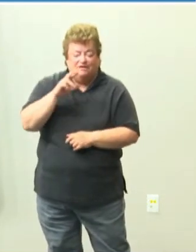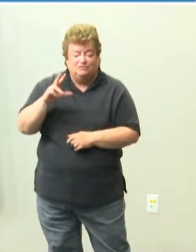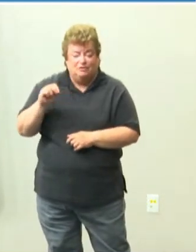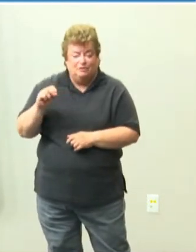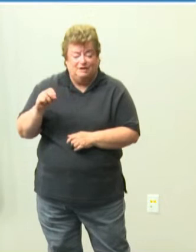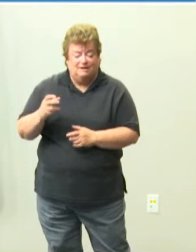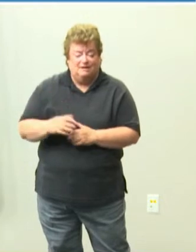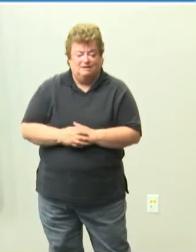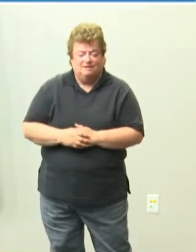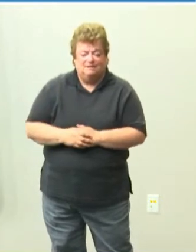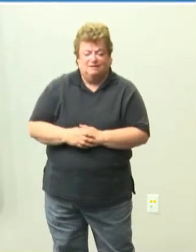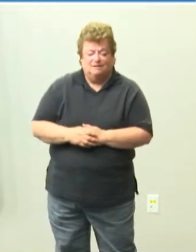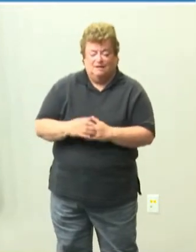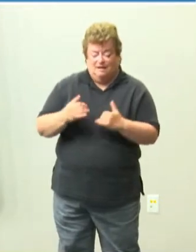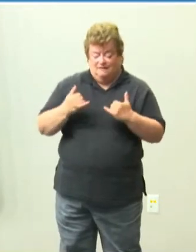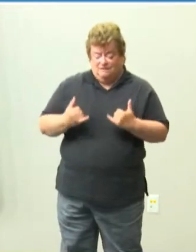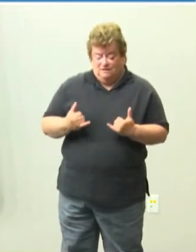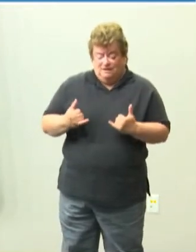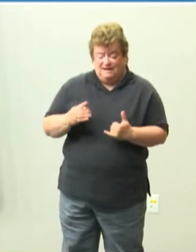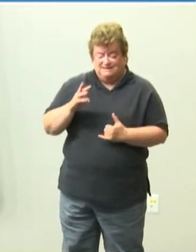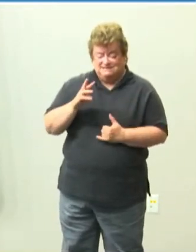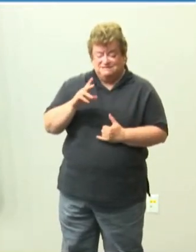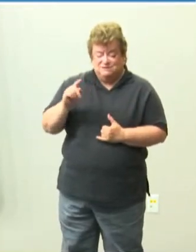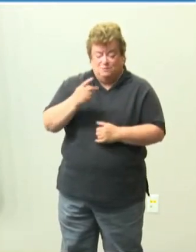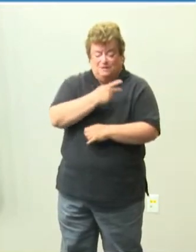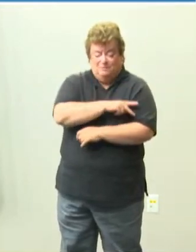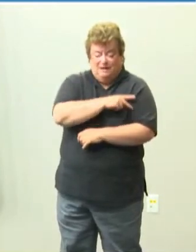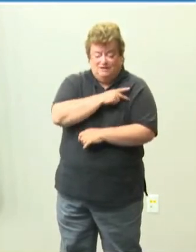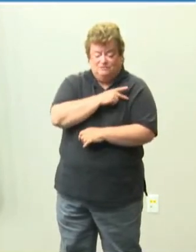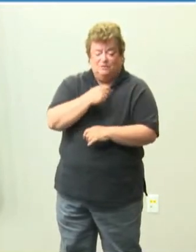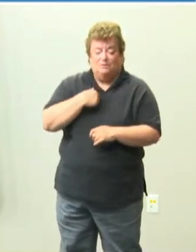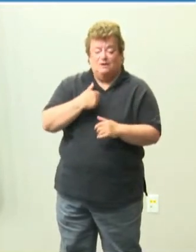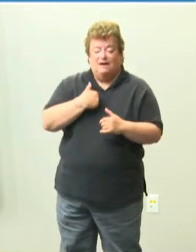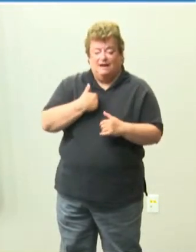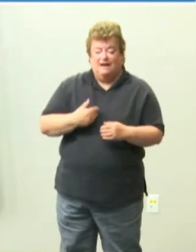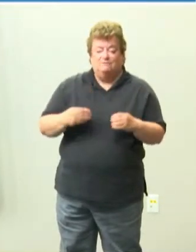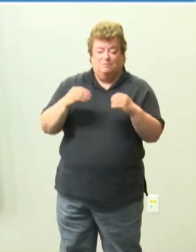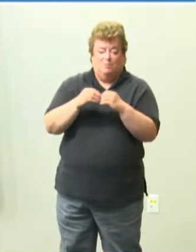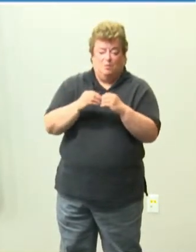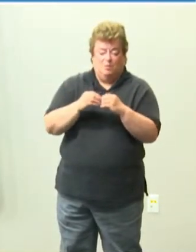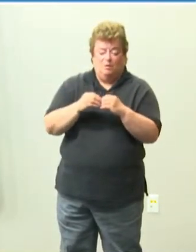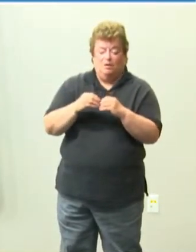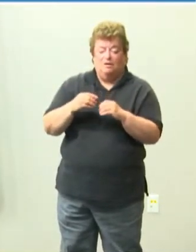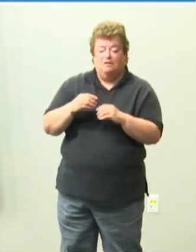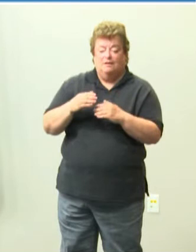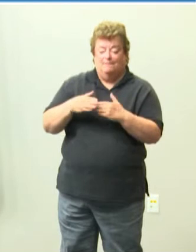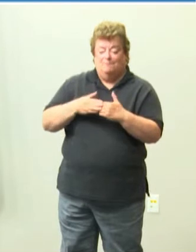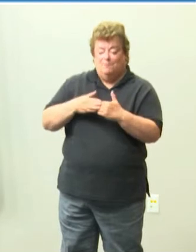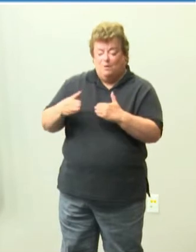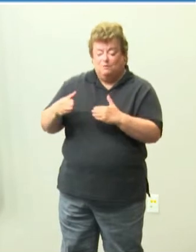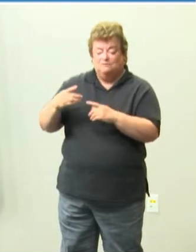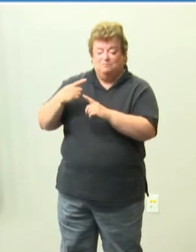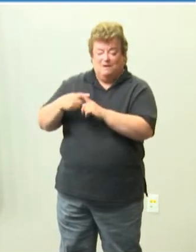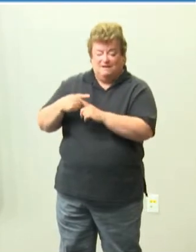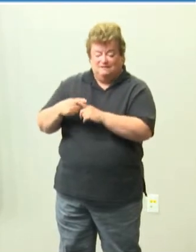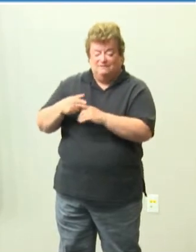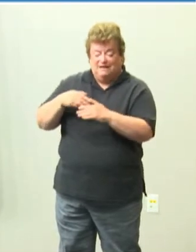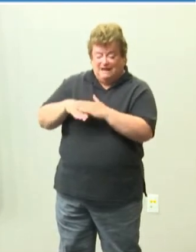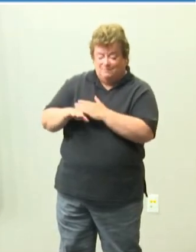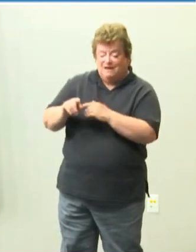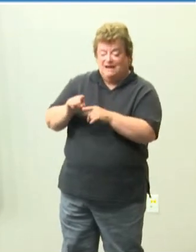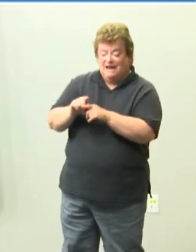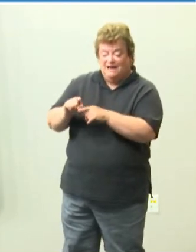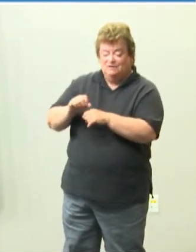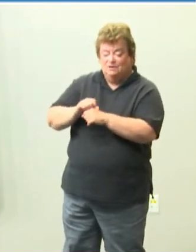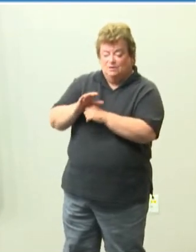61 currently positive patients, we have more that are post-positive patients that came in as COVID patients. But of